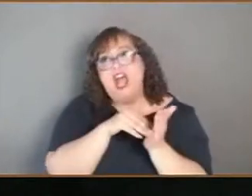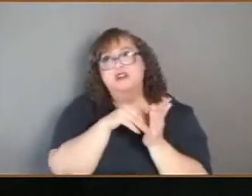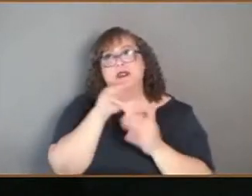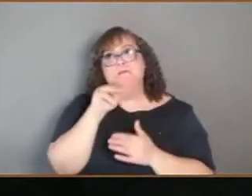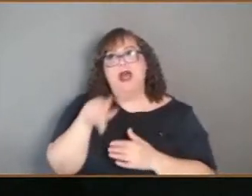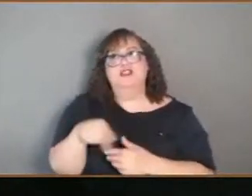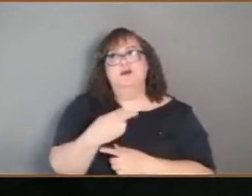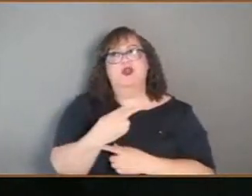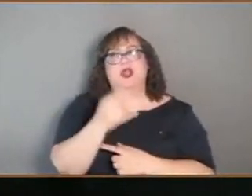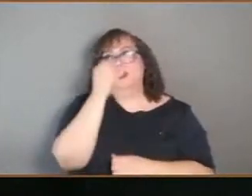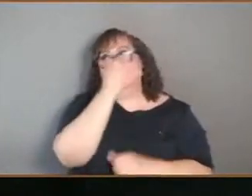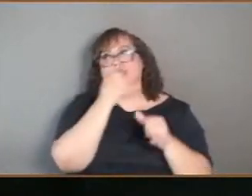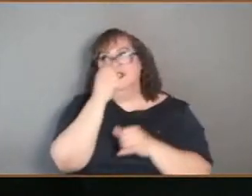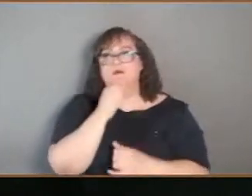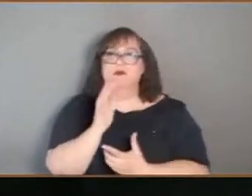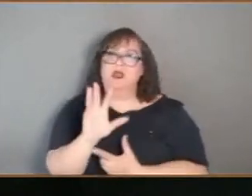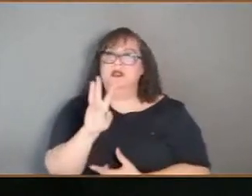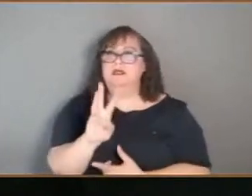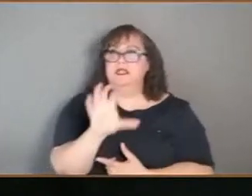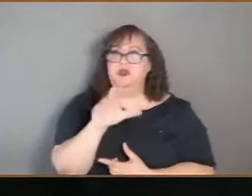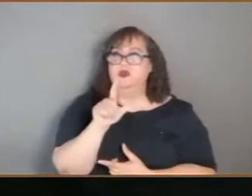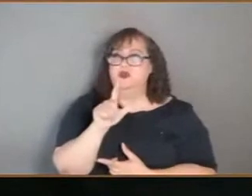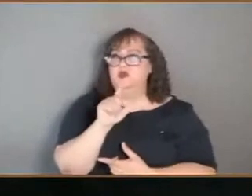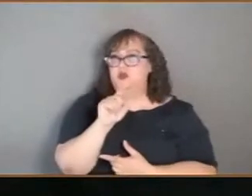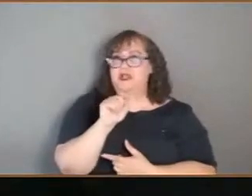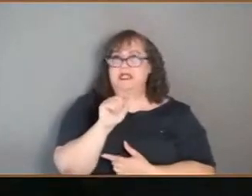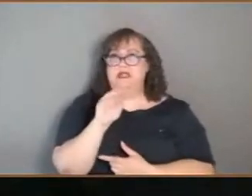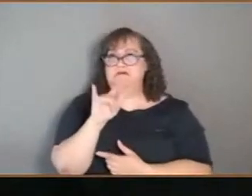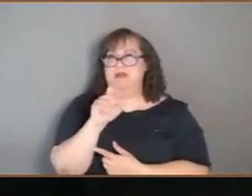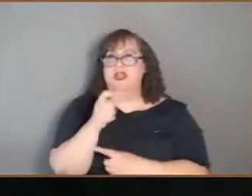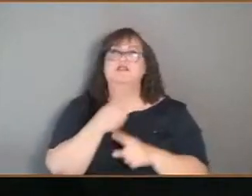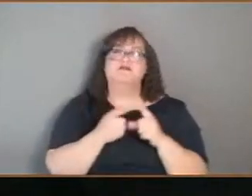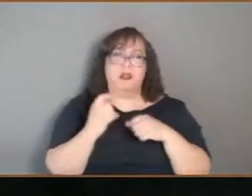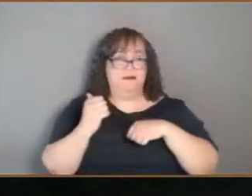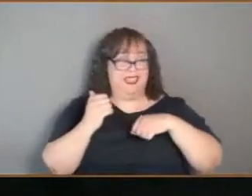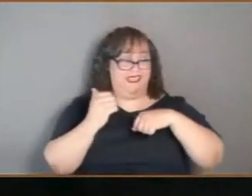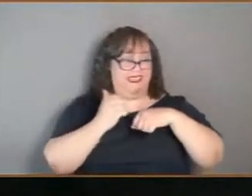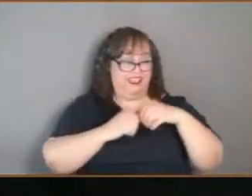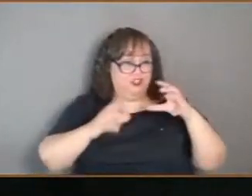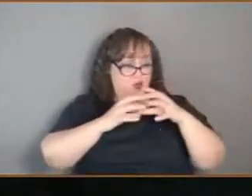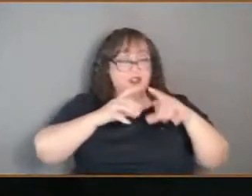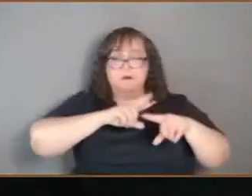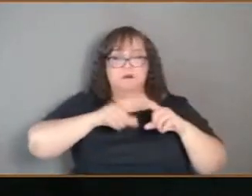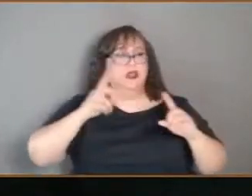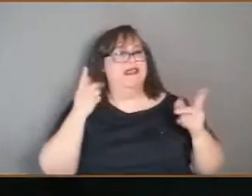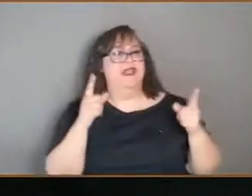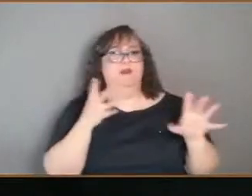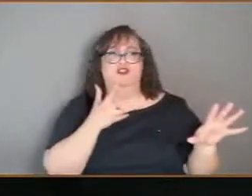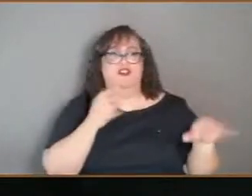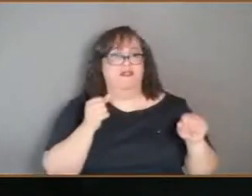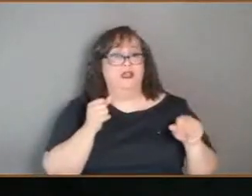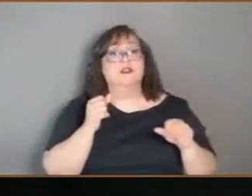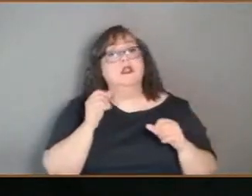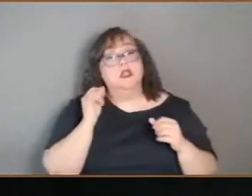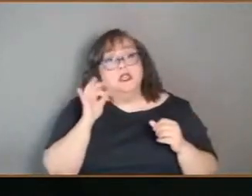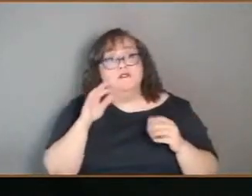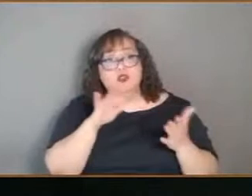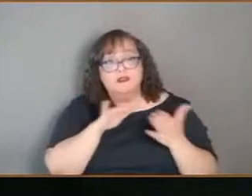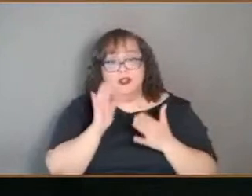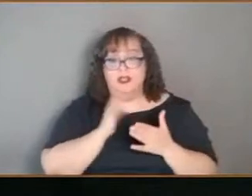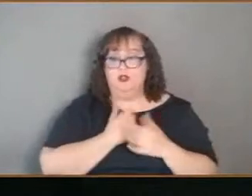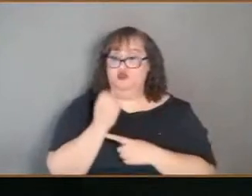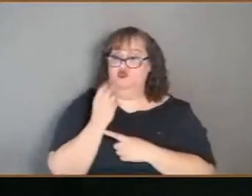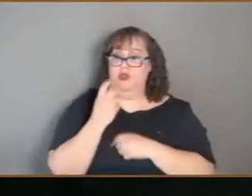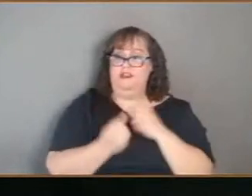620 miles on average from these asteroids, but everything happens so fast. If you look at the 12-year mission, most of the observations and the